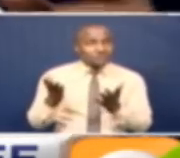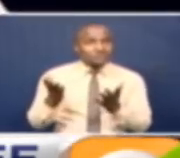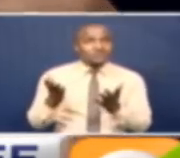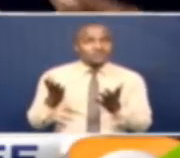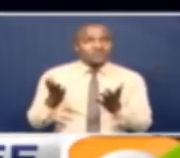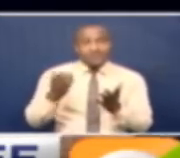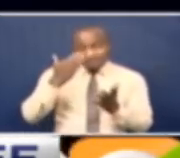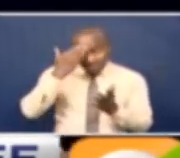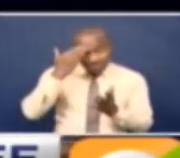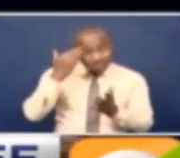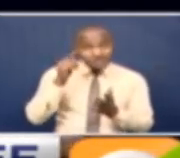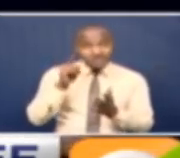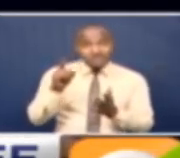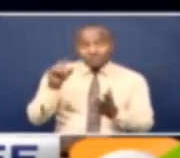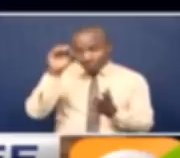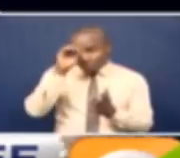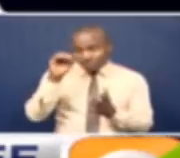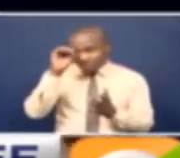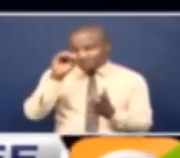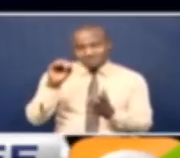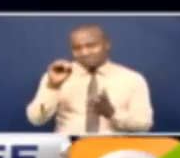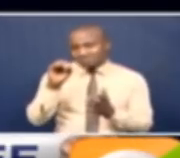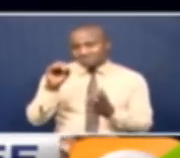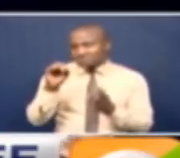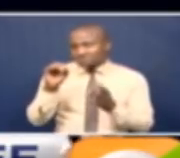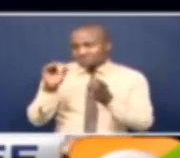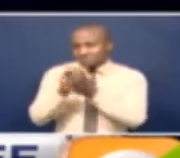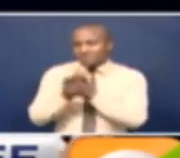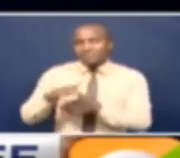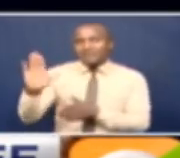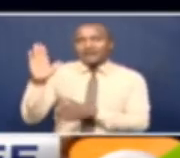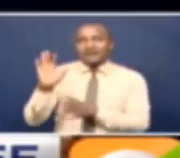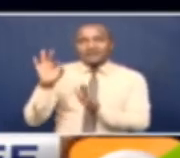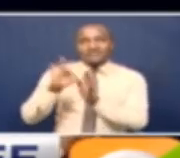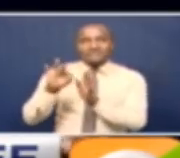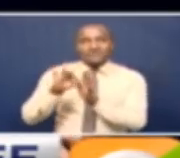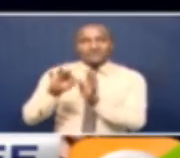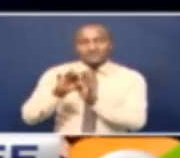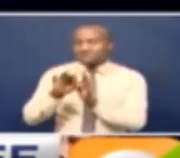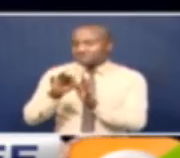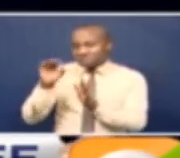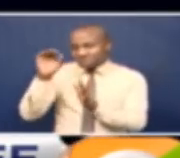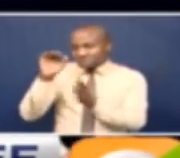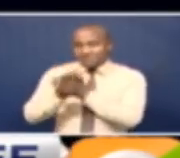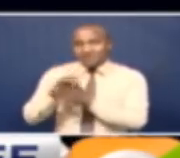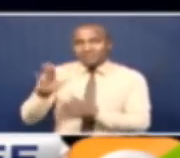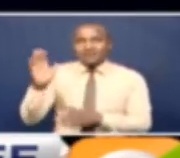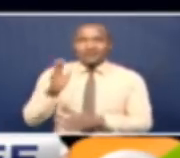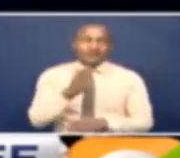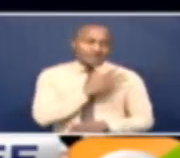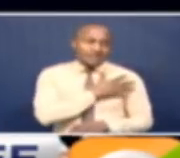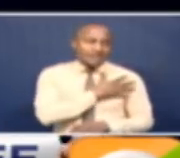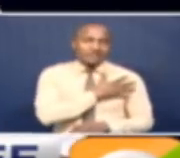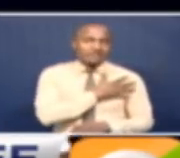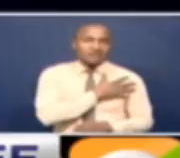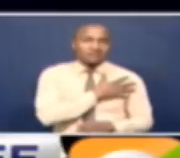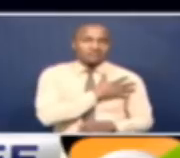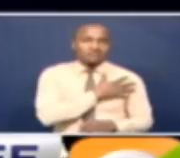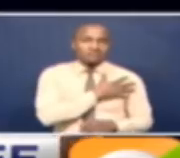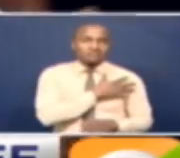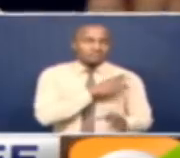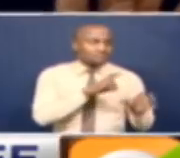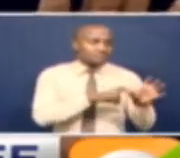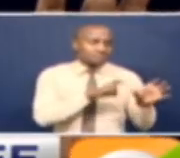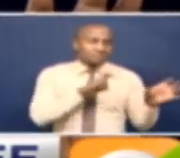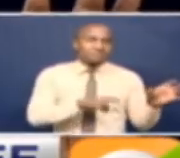an opinion poll for Jubilee, NASA chose not to participate. No, so we had NASA withdrew. We withdrew.